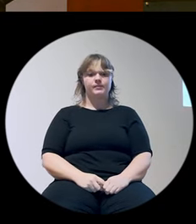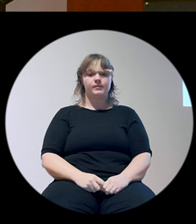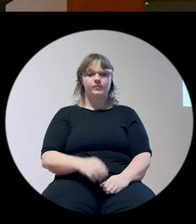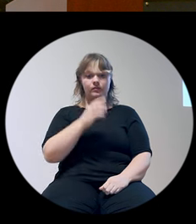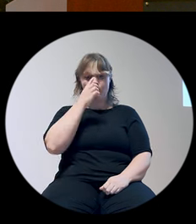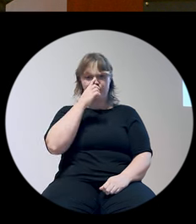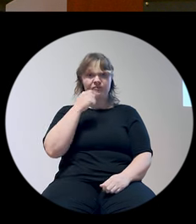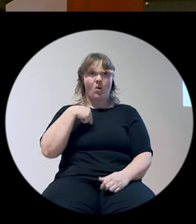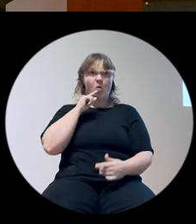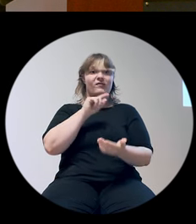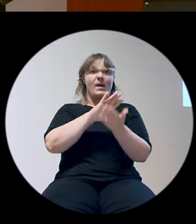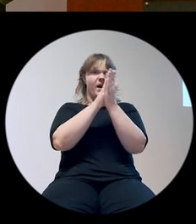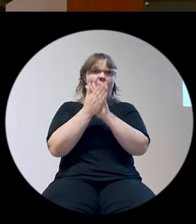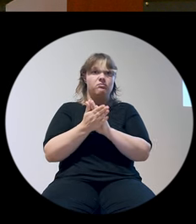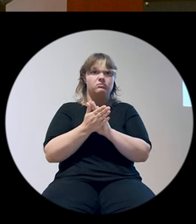What have we become?